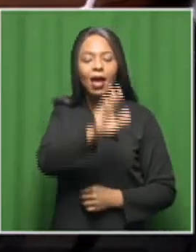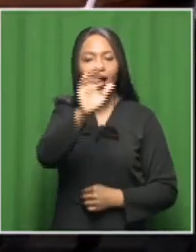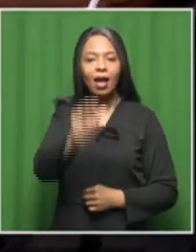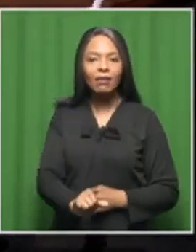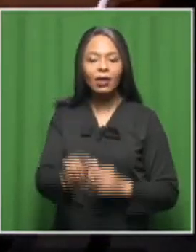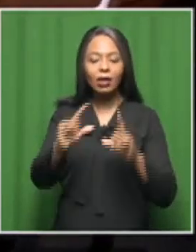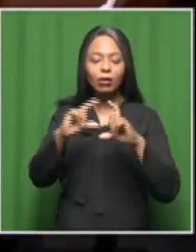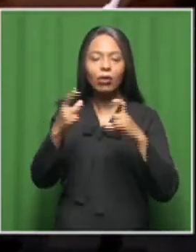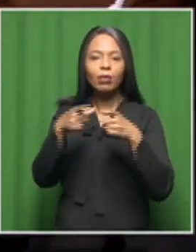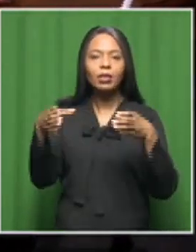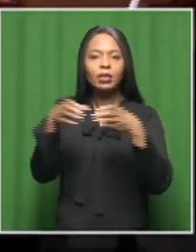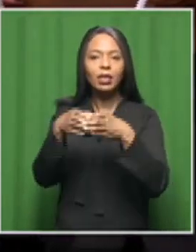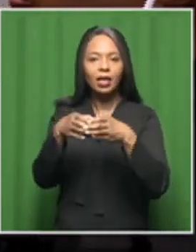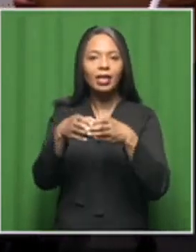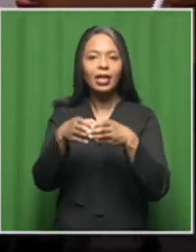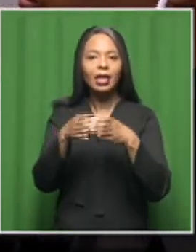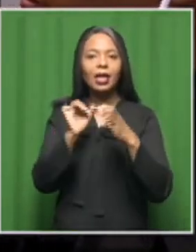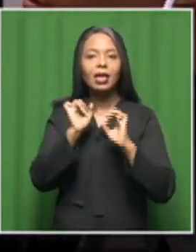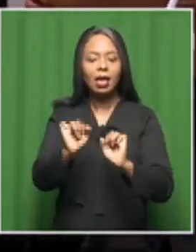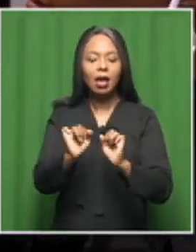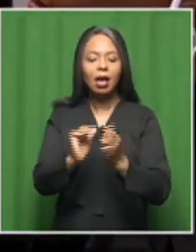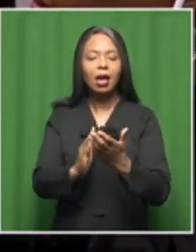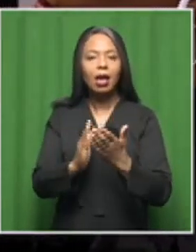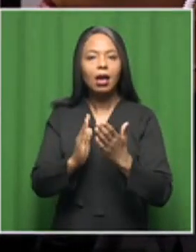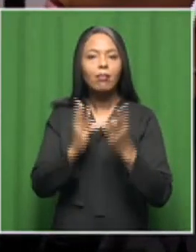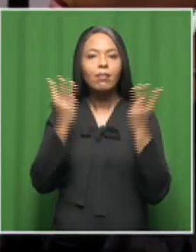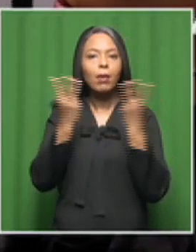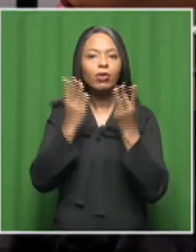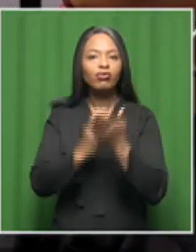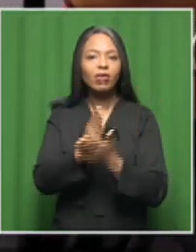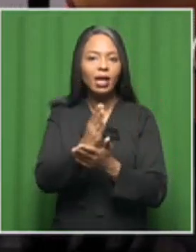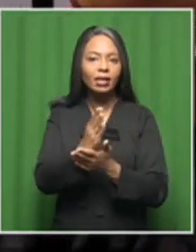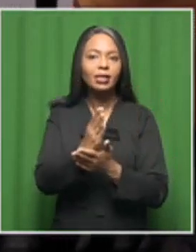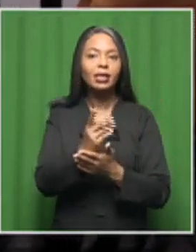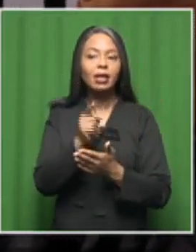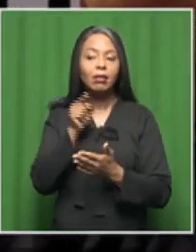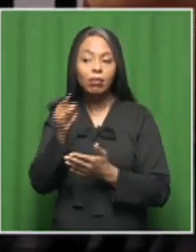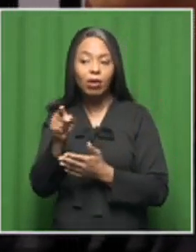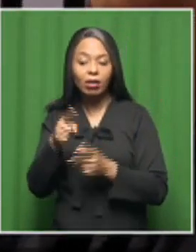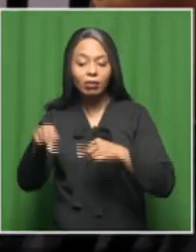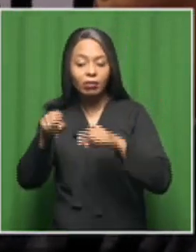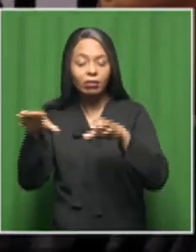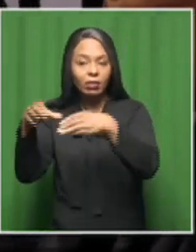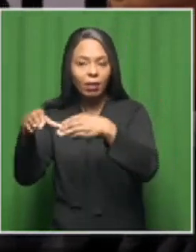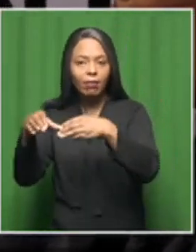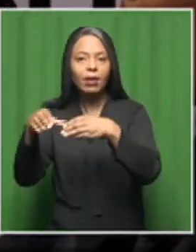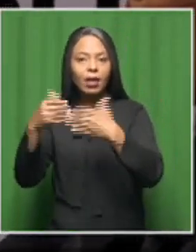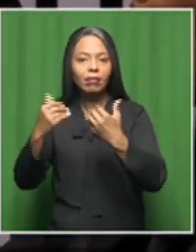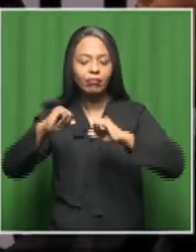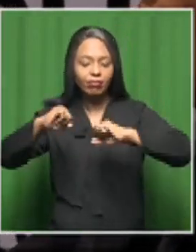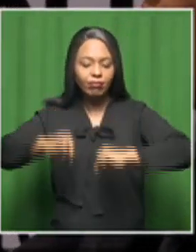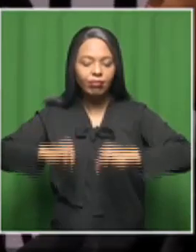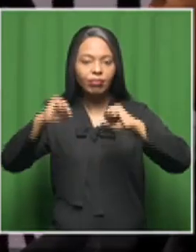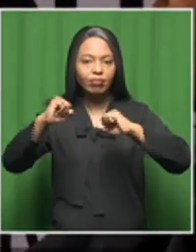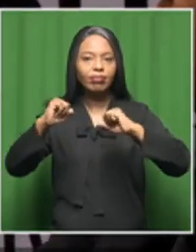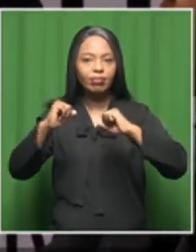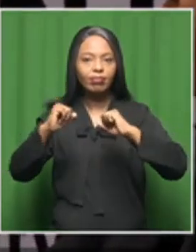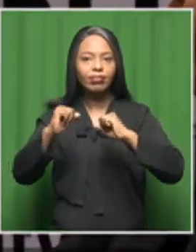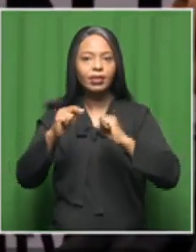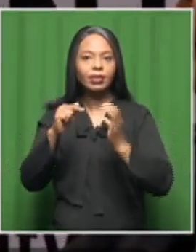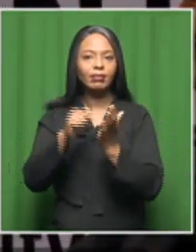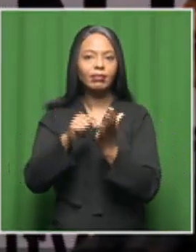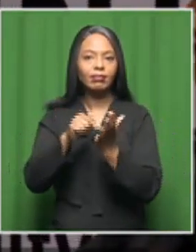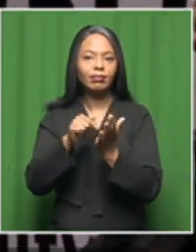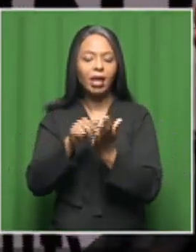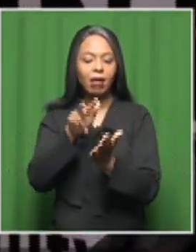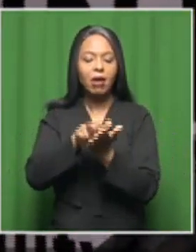Human People's Rights recently issued or adopted a resolution where they